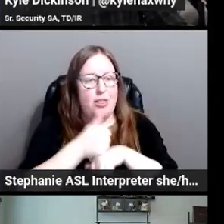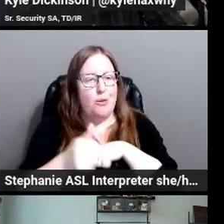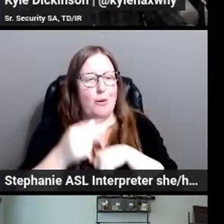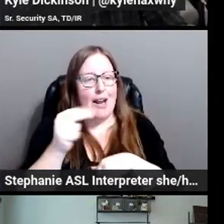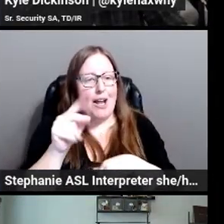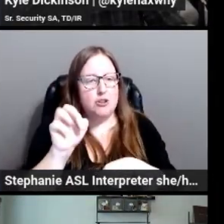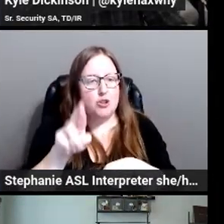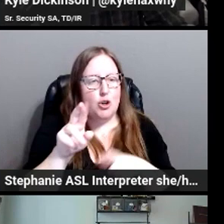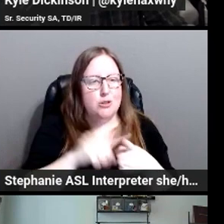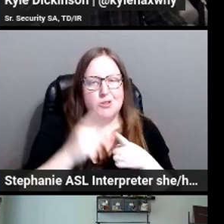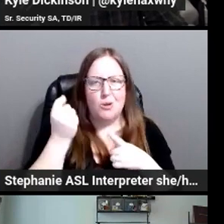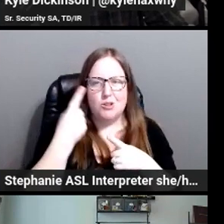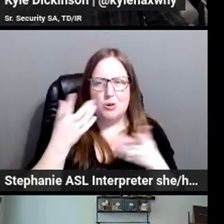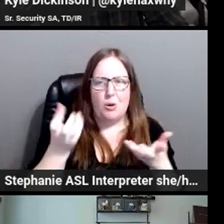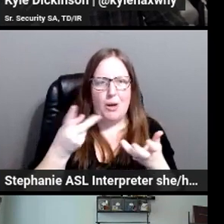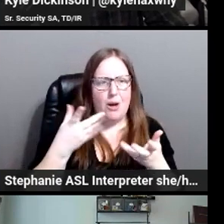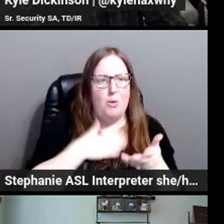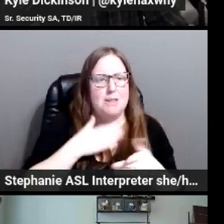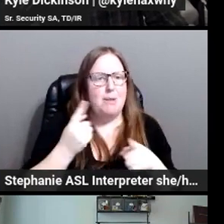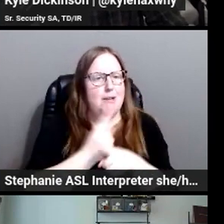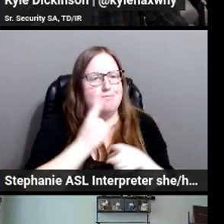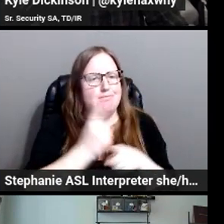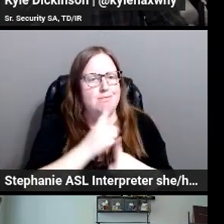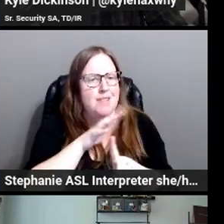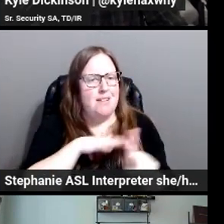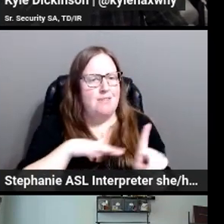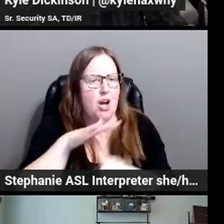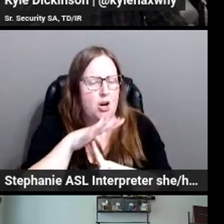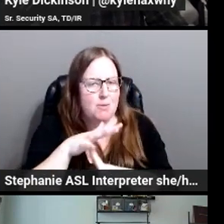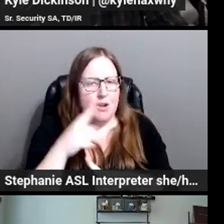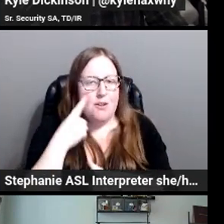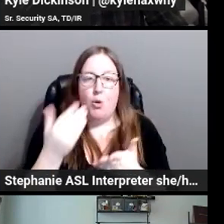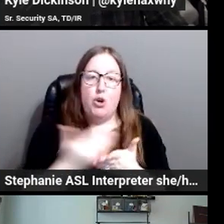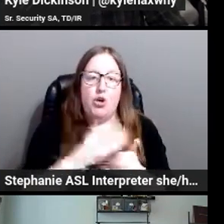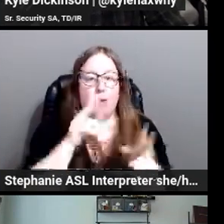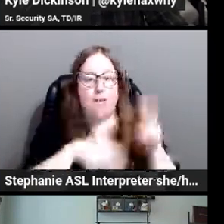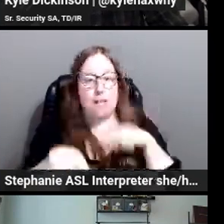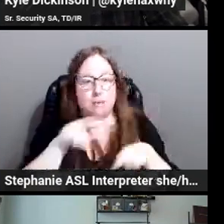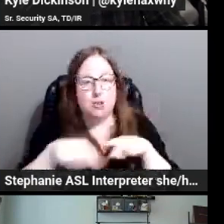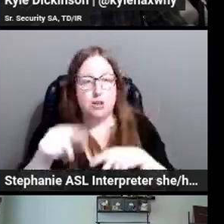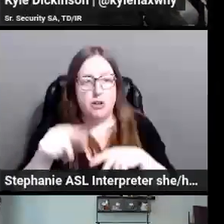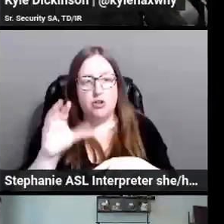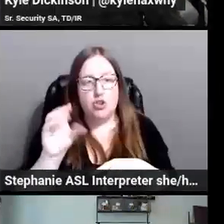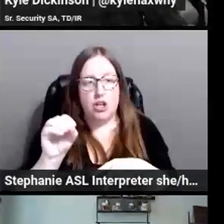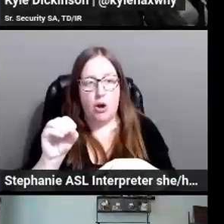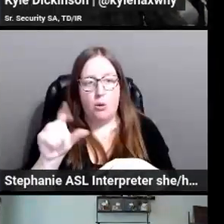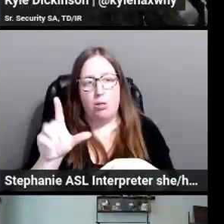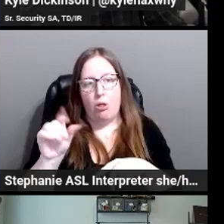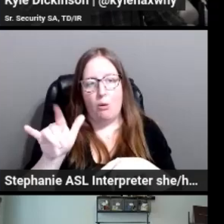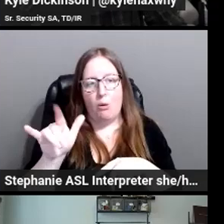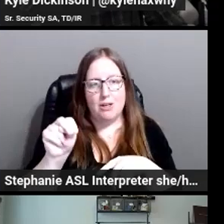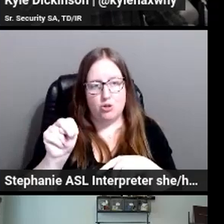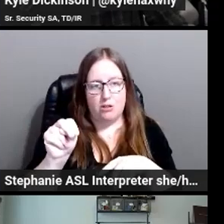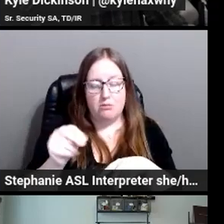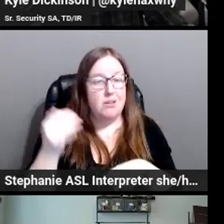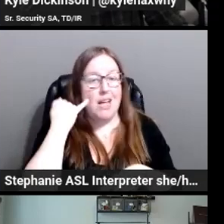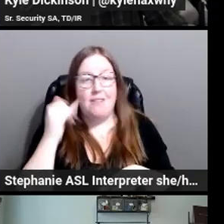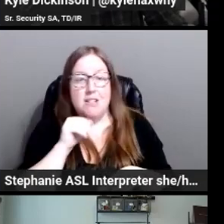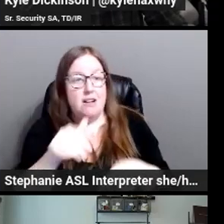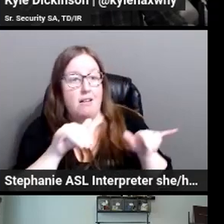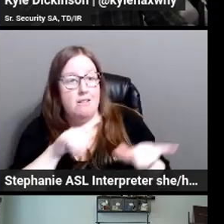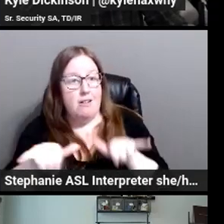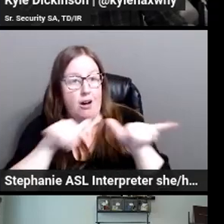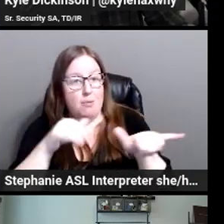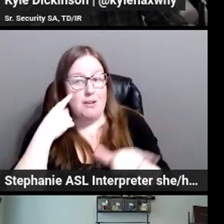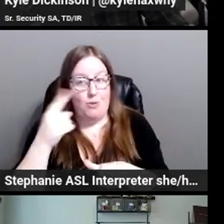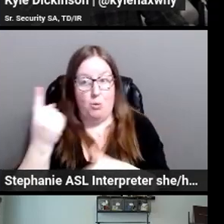understand what is abnormal in my environment. Especially newly observed geolocations too, because if it's not common for one